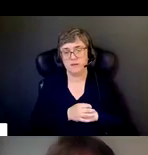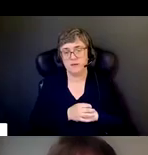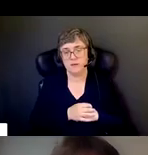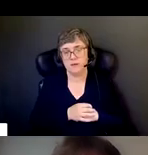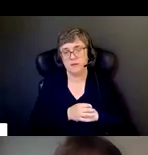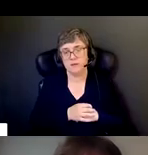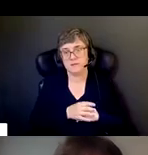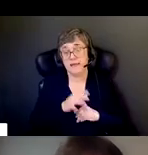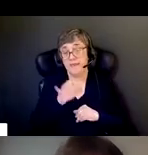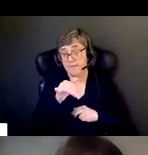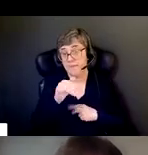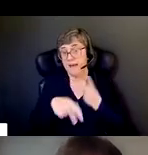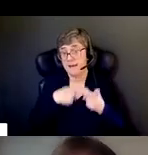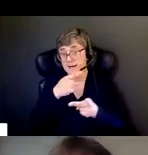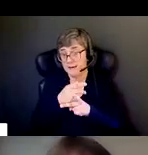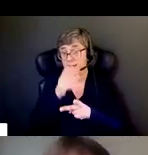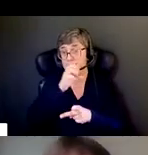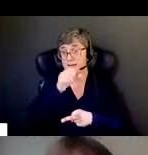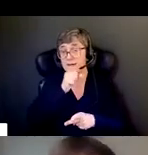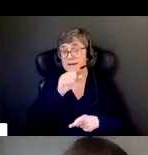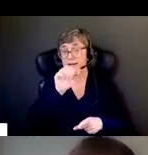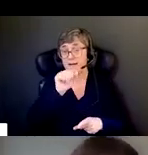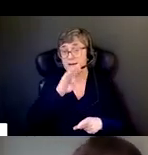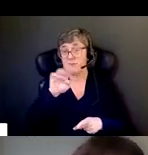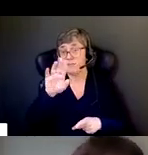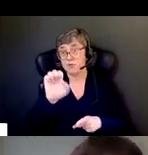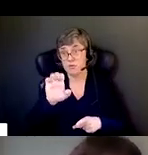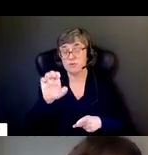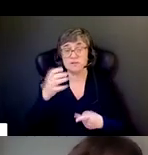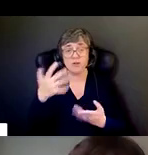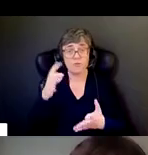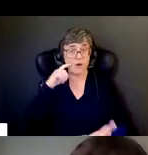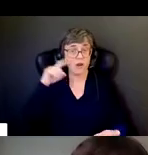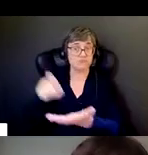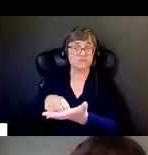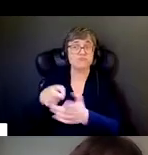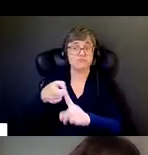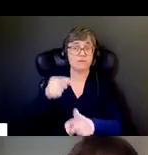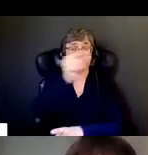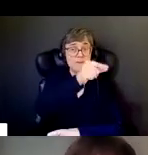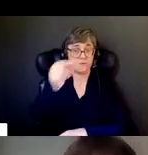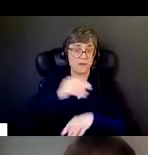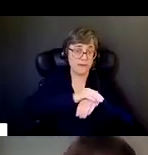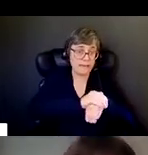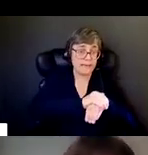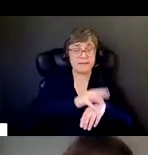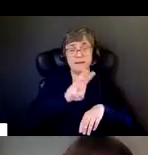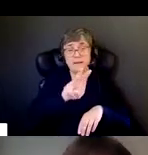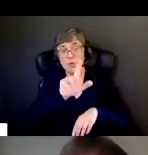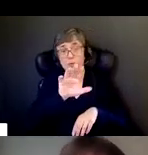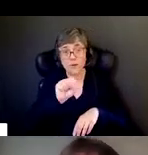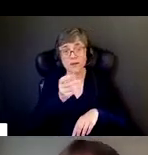elder abuse has been explicitly identified by the government in England and Wales, and that underlies